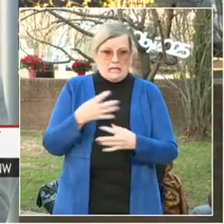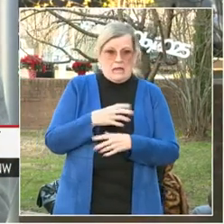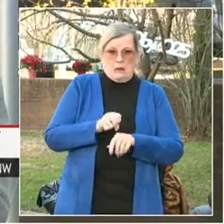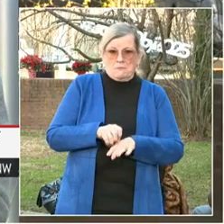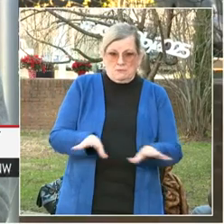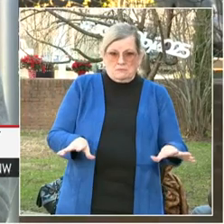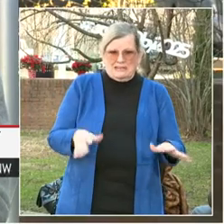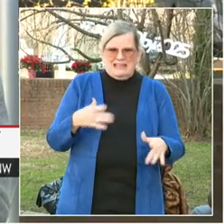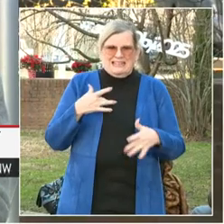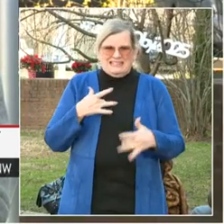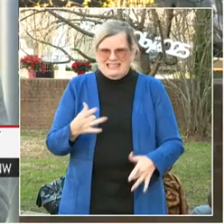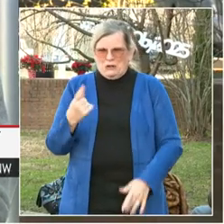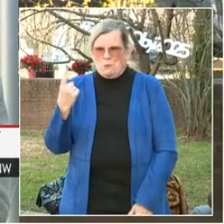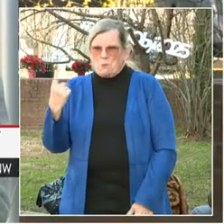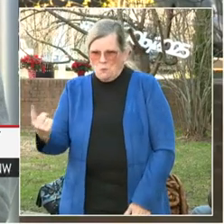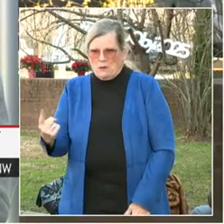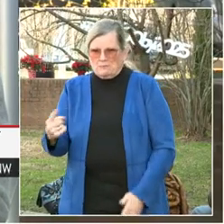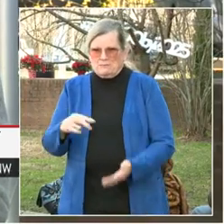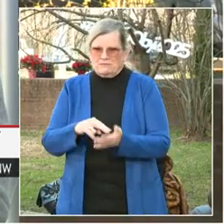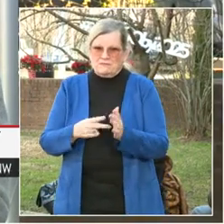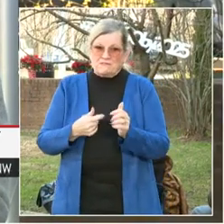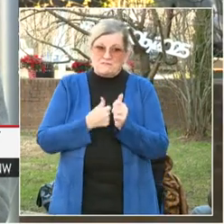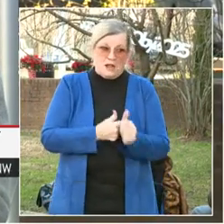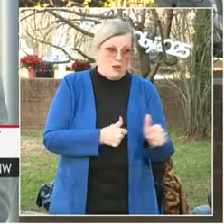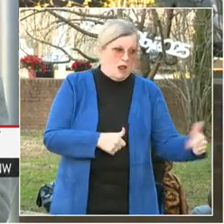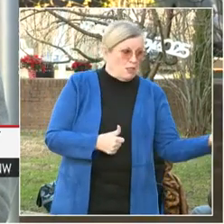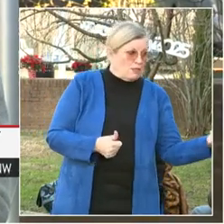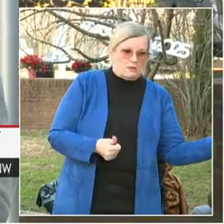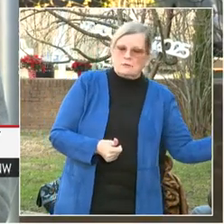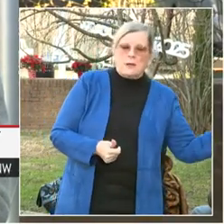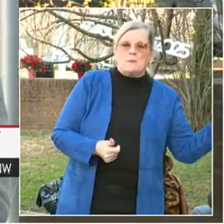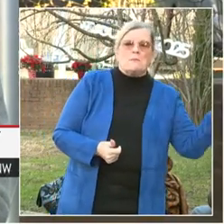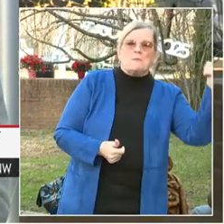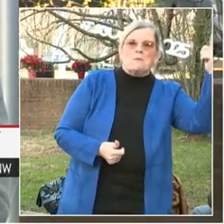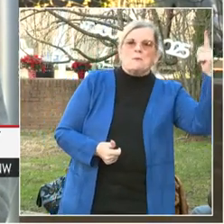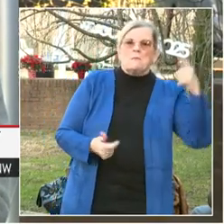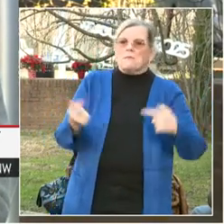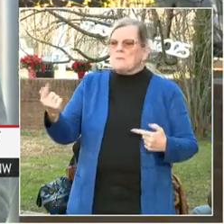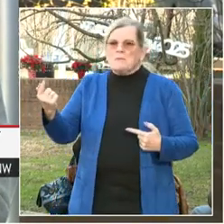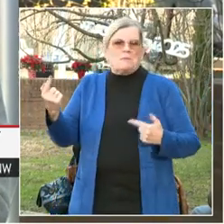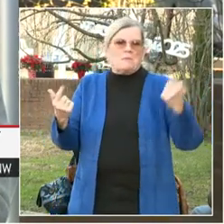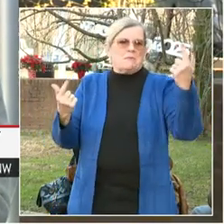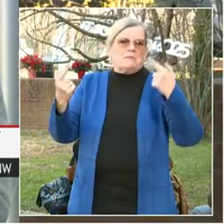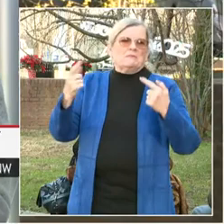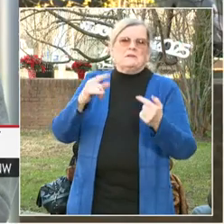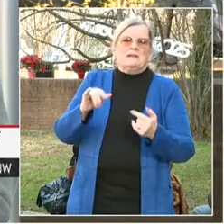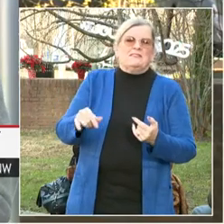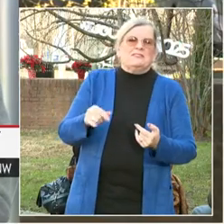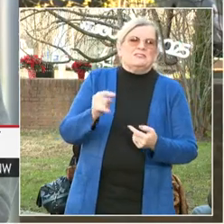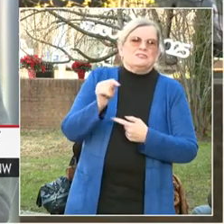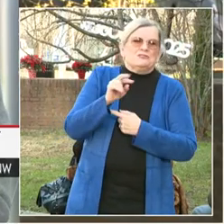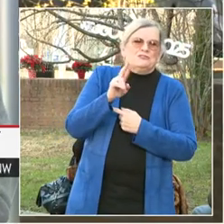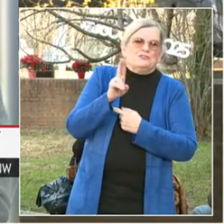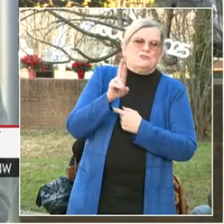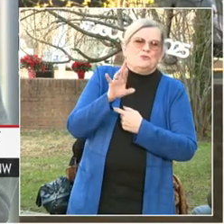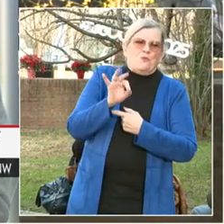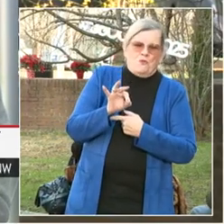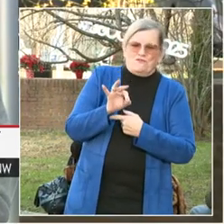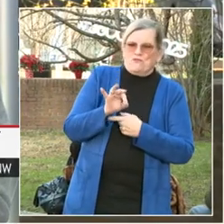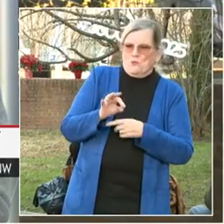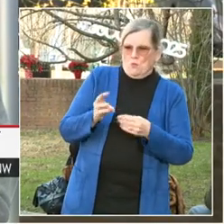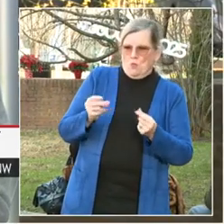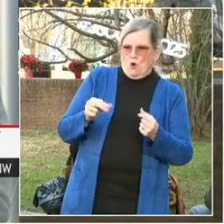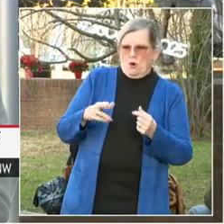follow, because it's seen sometimes as turf war. Yep. And would like it to